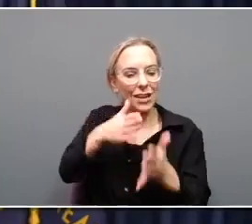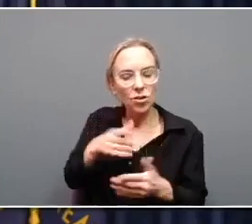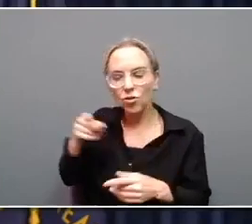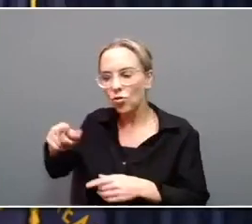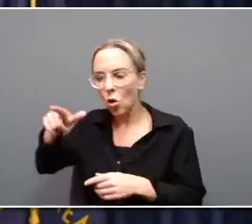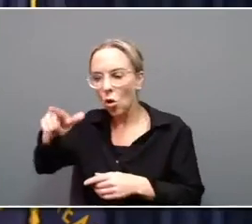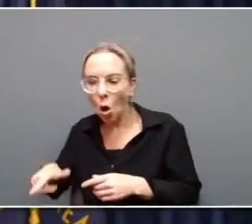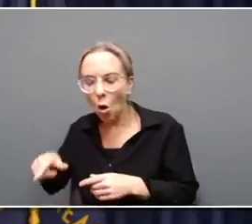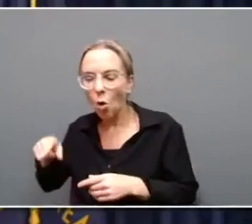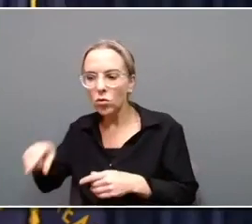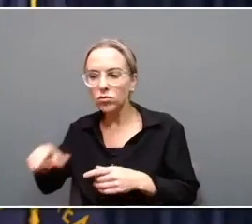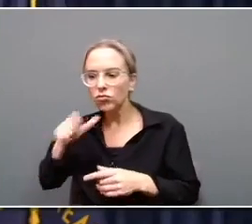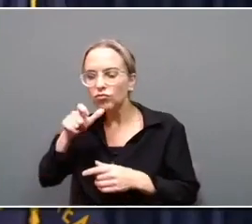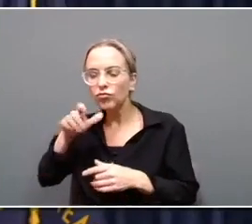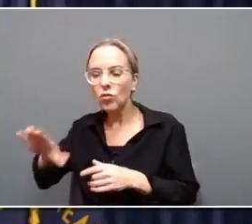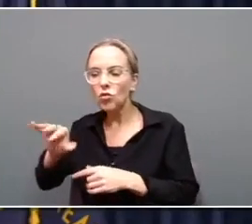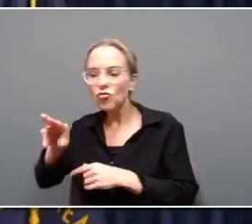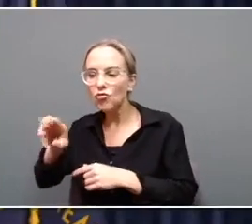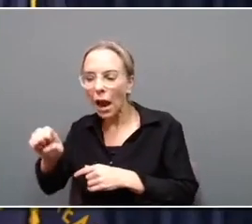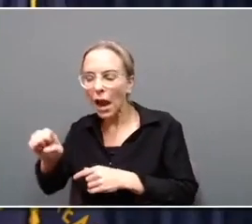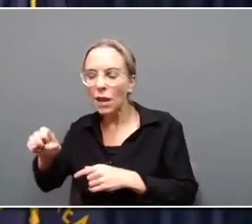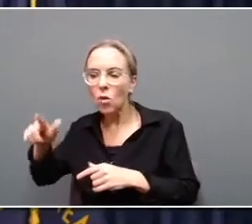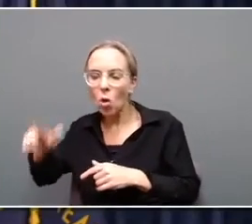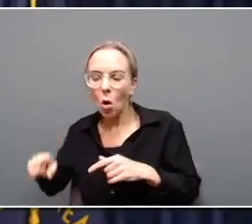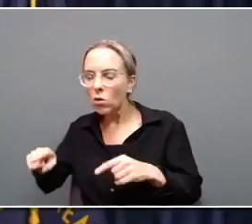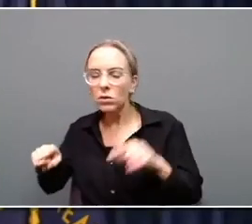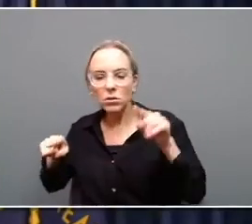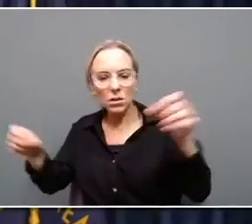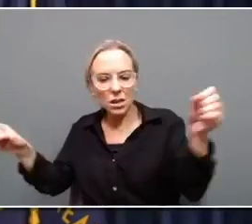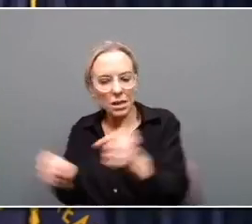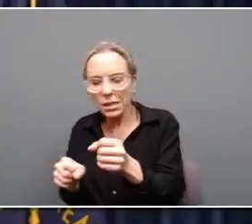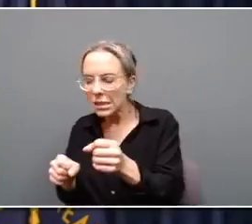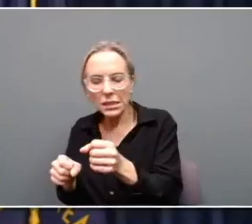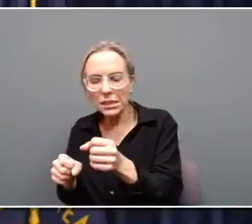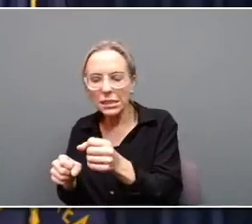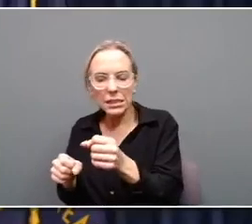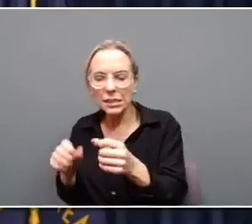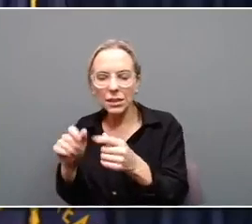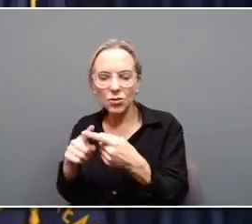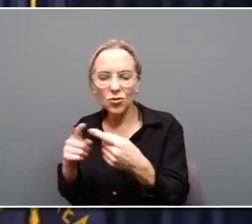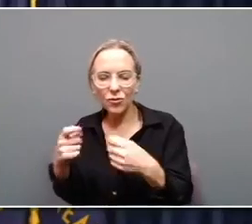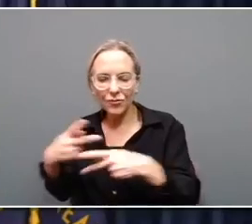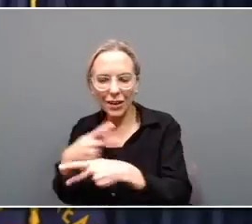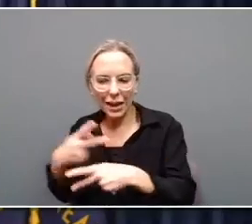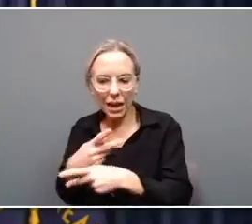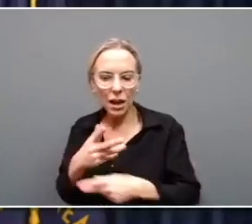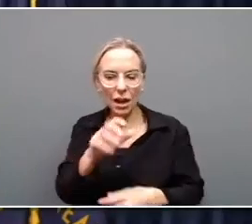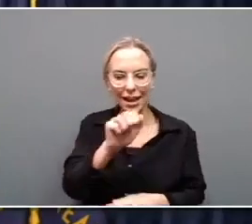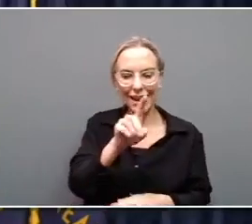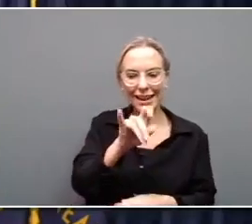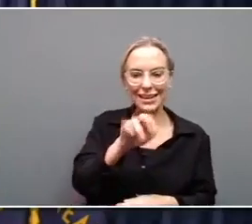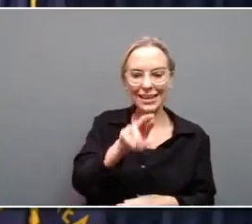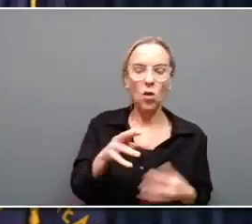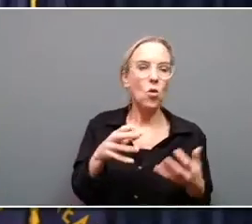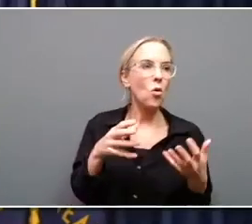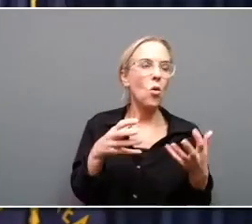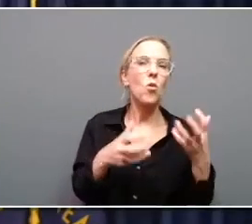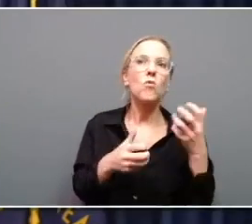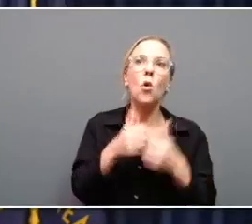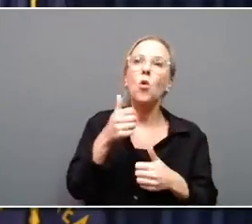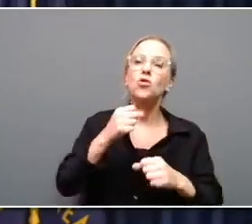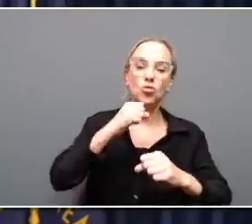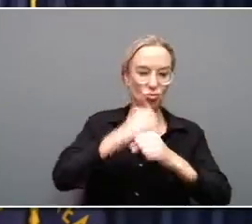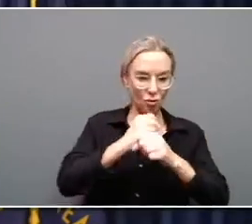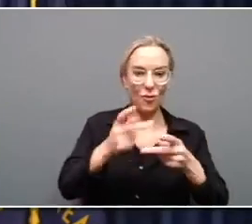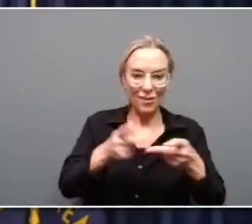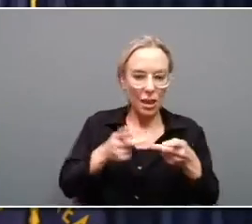lessons, we should remember that Adair was one of our most secure facilities, and we still saw major challenges there. So